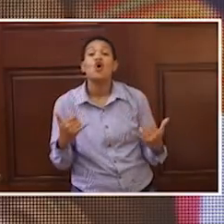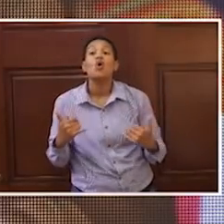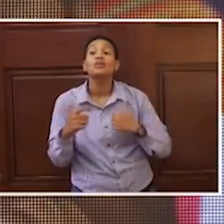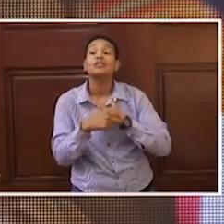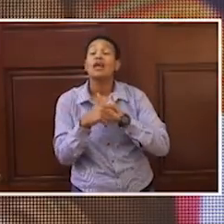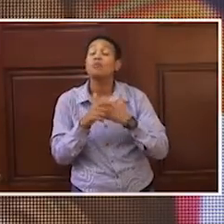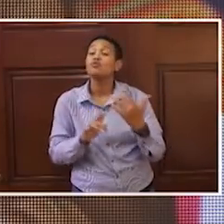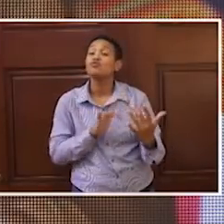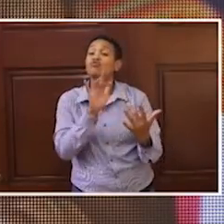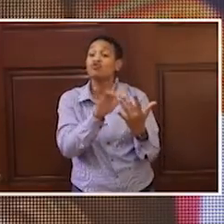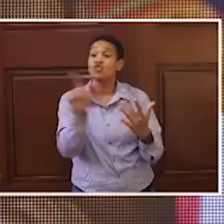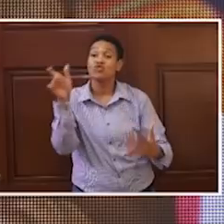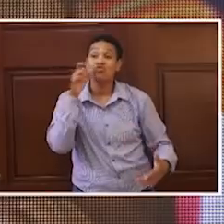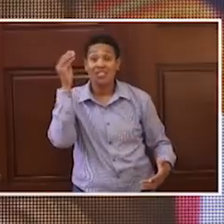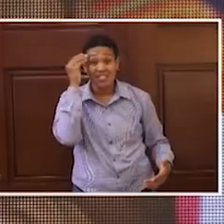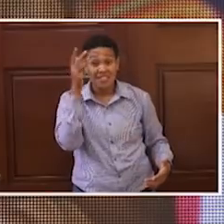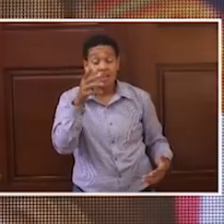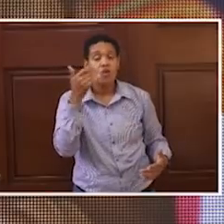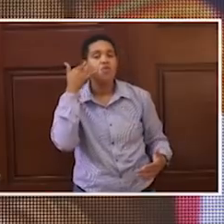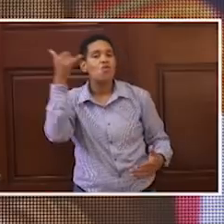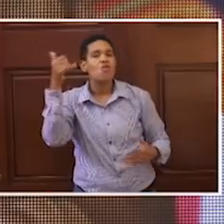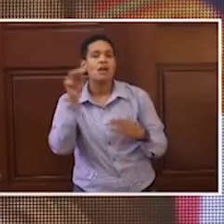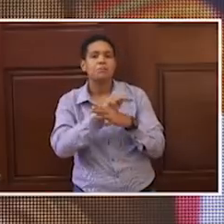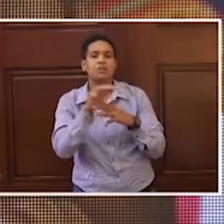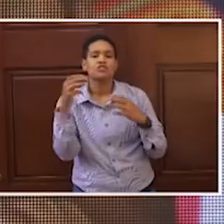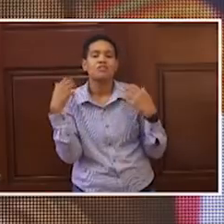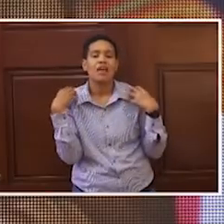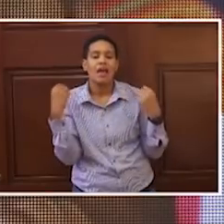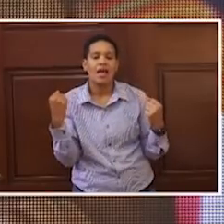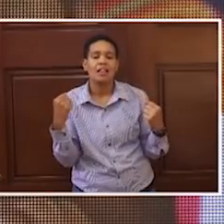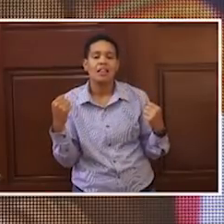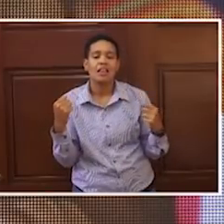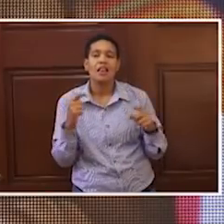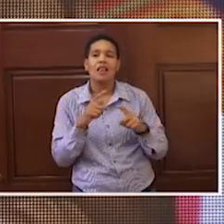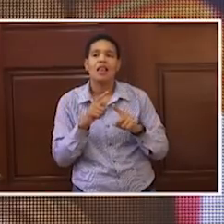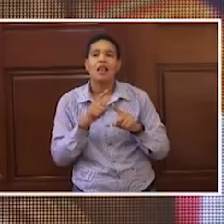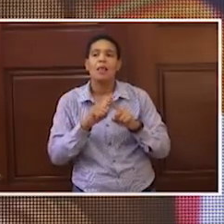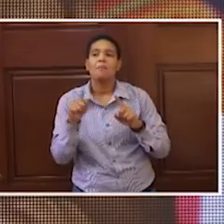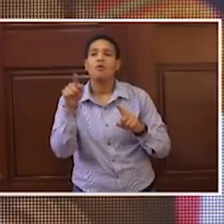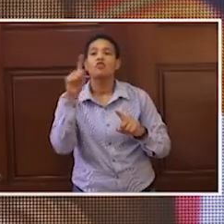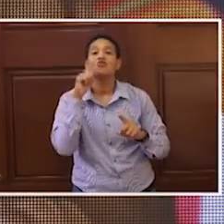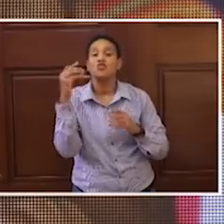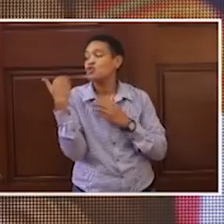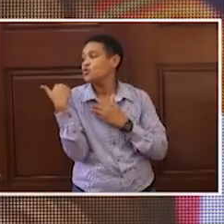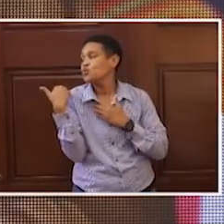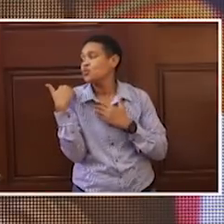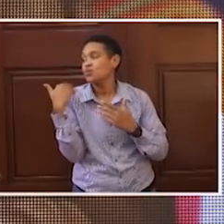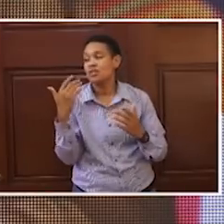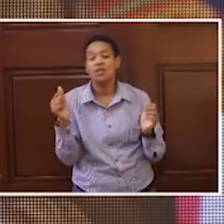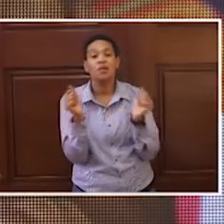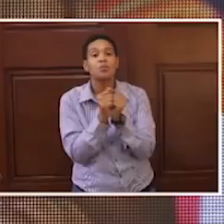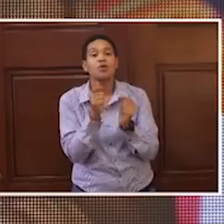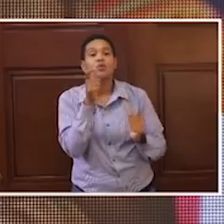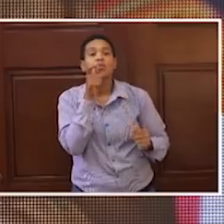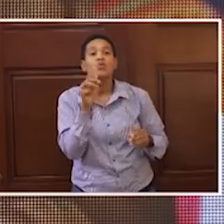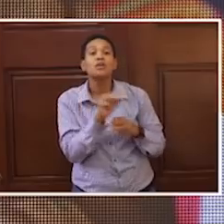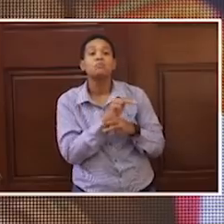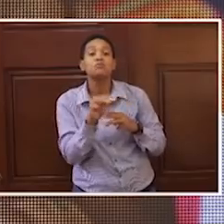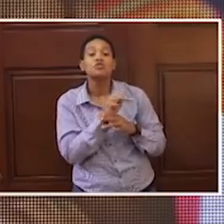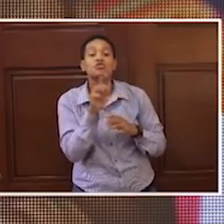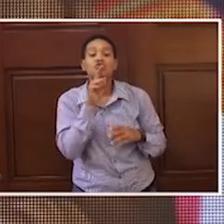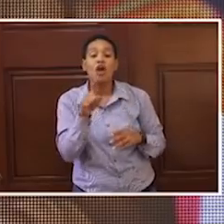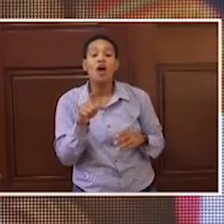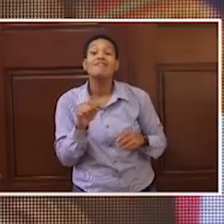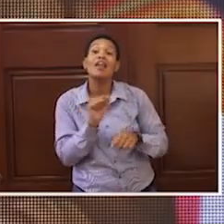reach out, as you have said, to the Ministry of Health, but you also, the duty lies with the Ministry of Labour and